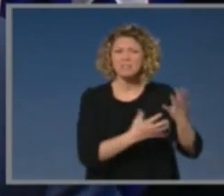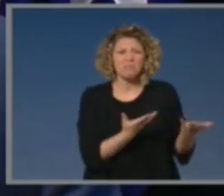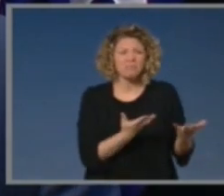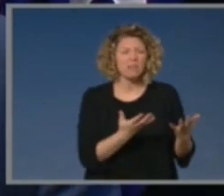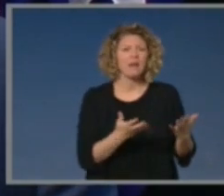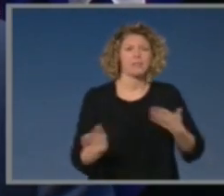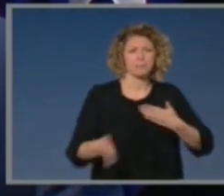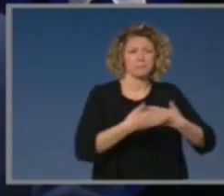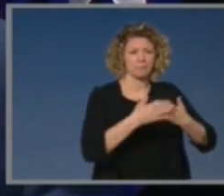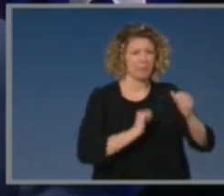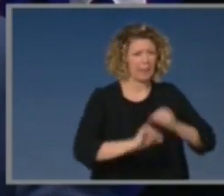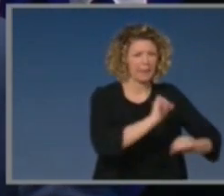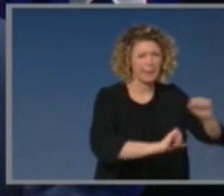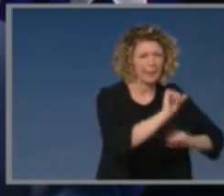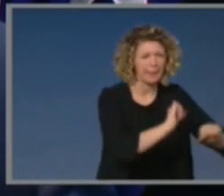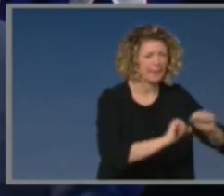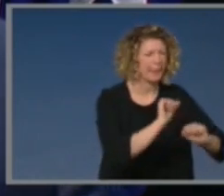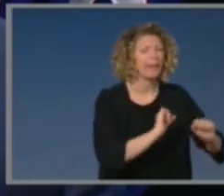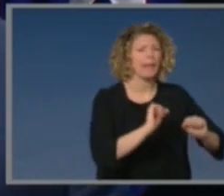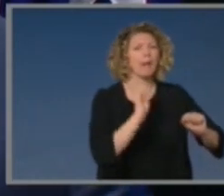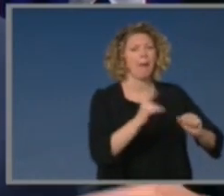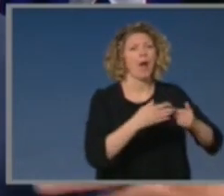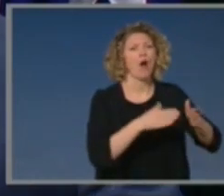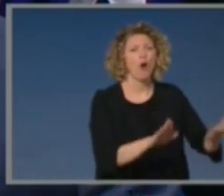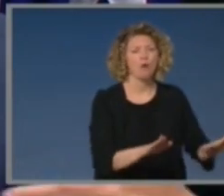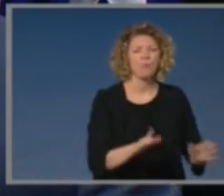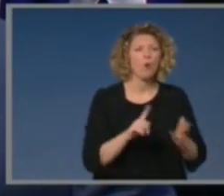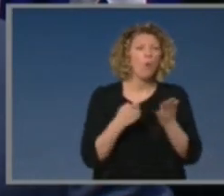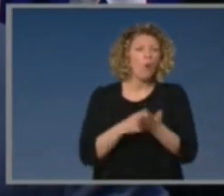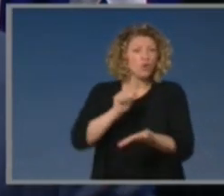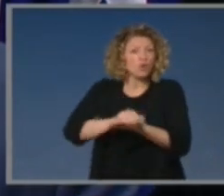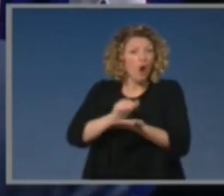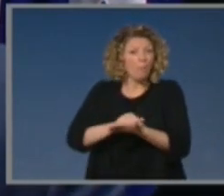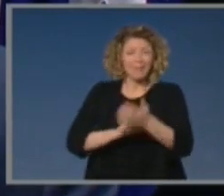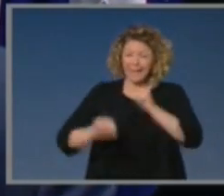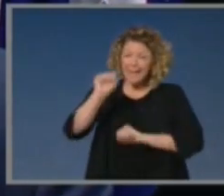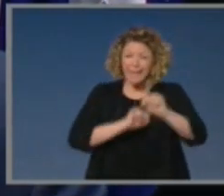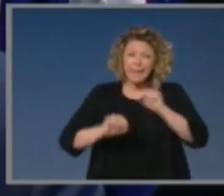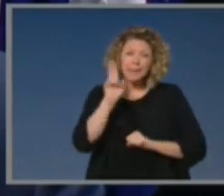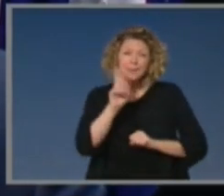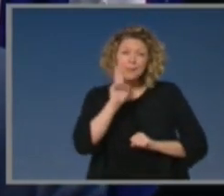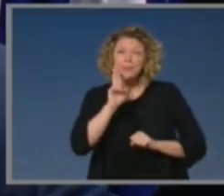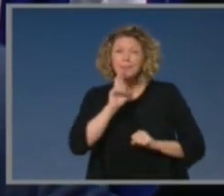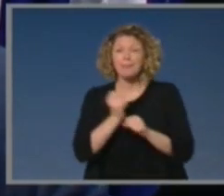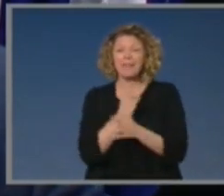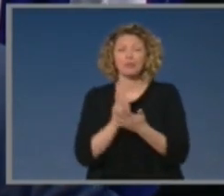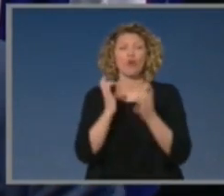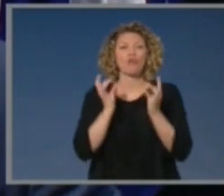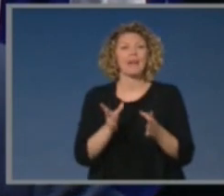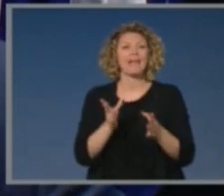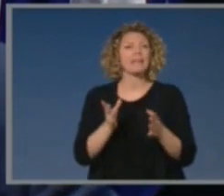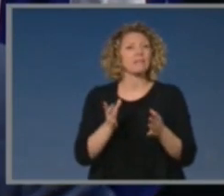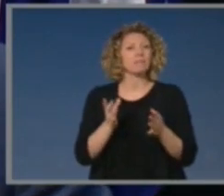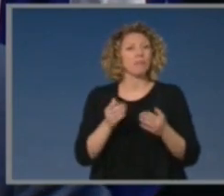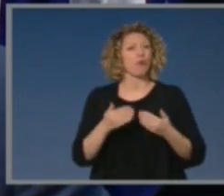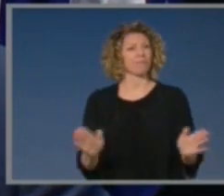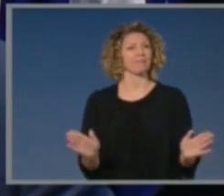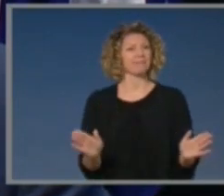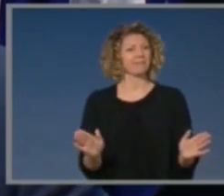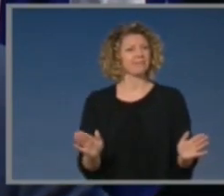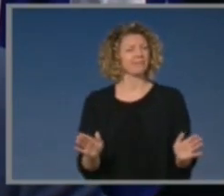have to do in any number of other workplaces. And so having the processes to move on that really quickly is important. And those types of things will